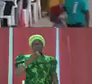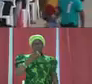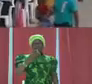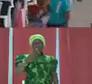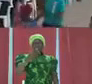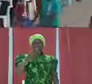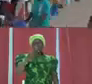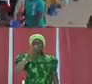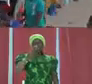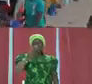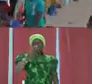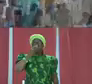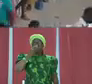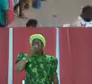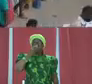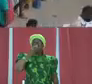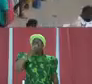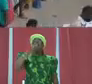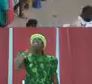Father,